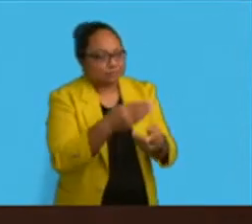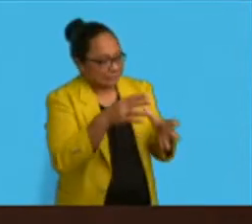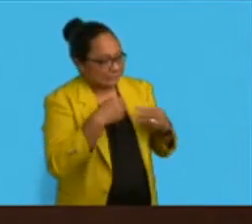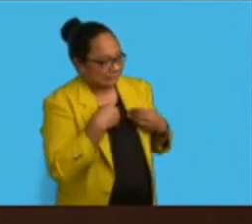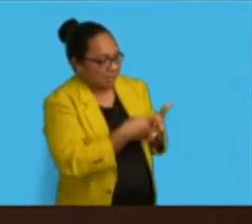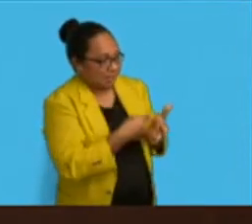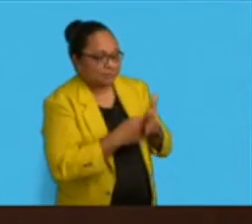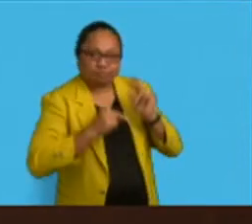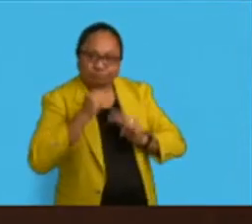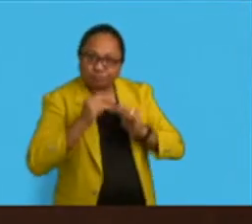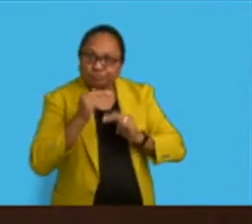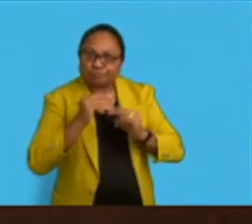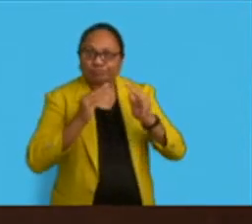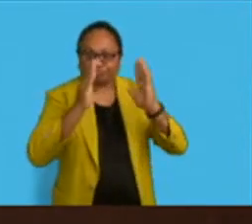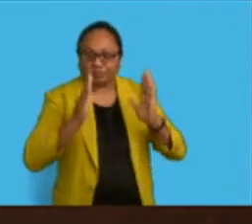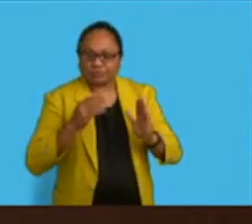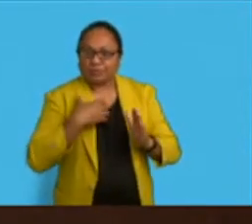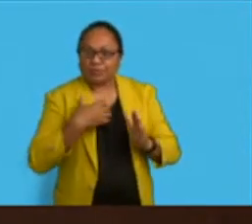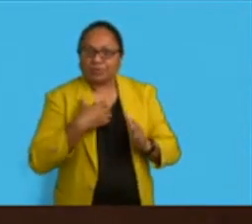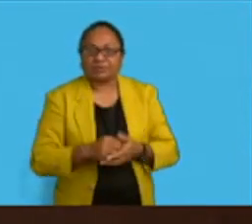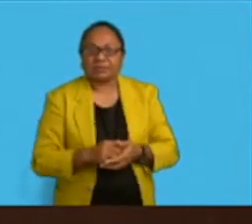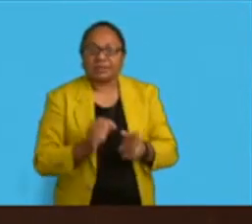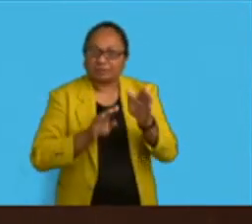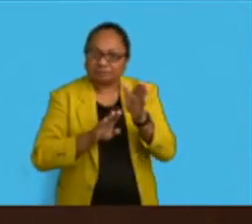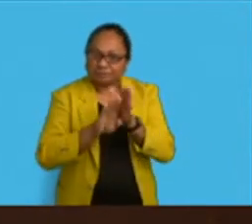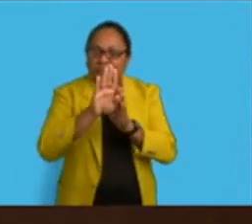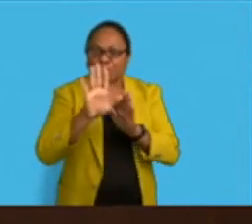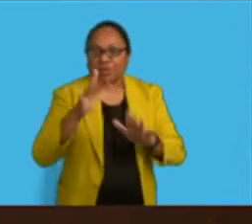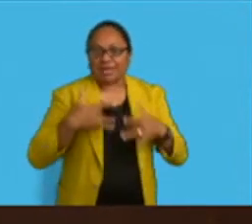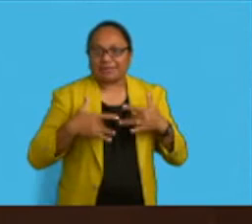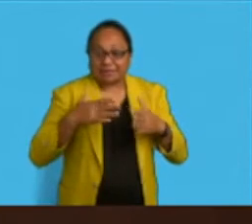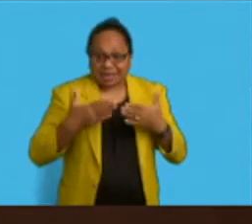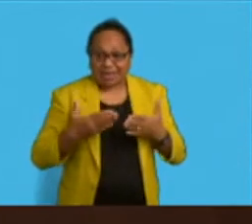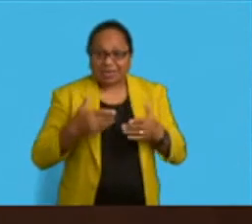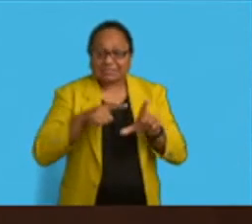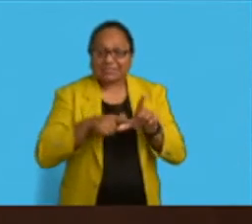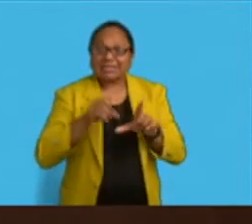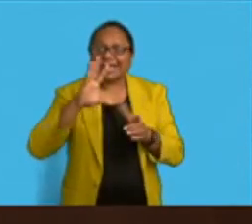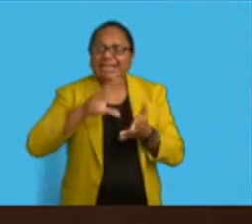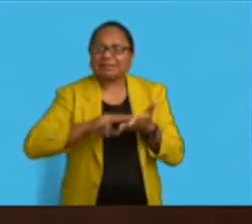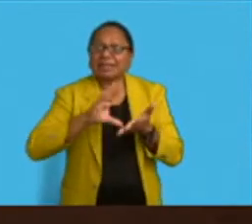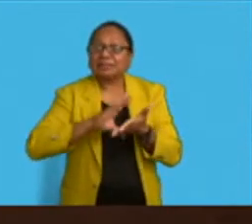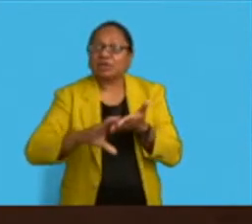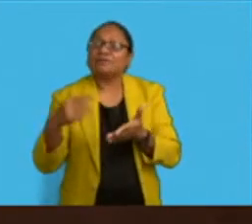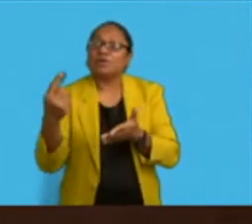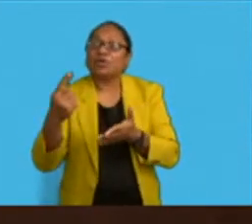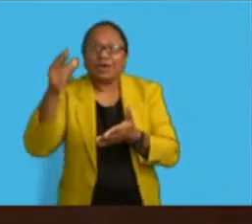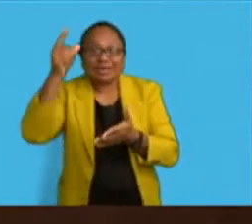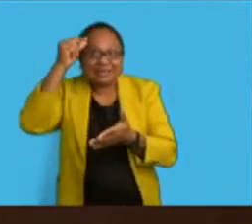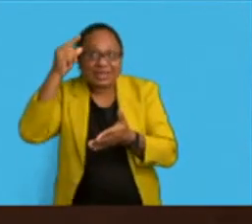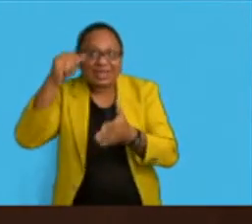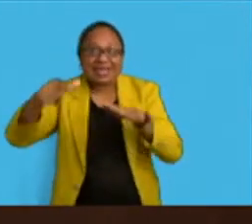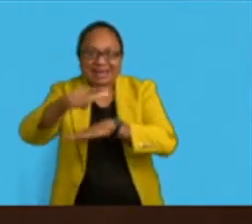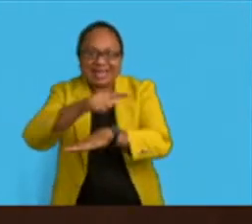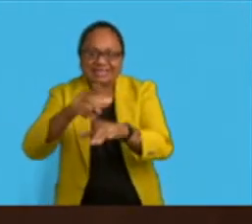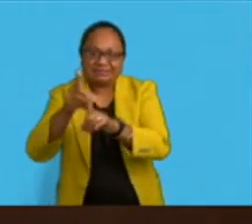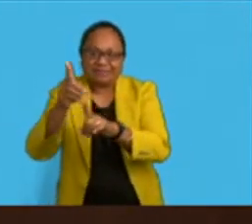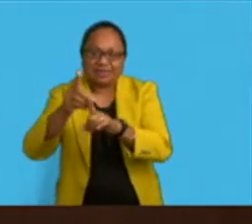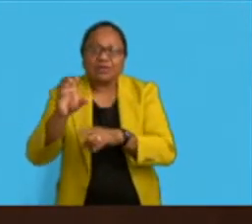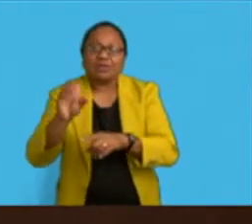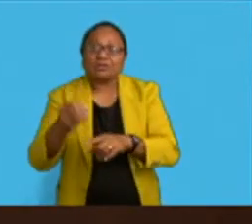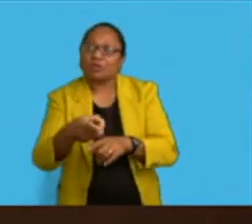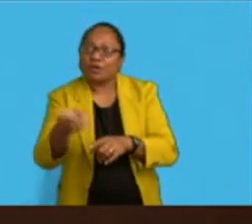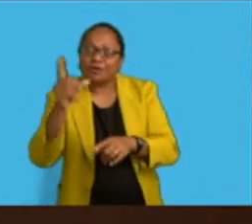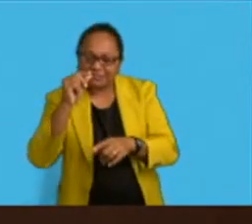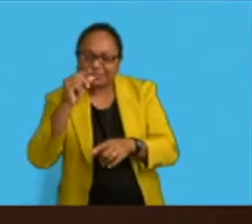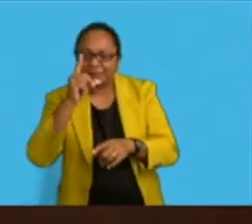living. Madam Speaker, government has this year again provided $10 million for the Itauke land development, which will assist landowners to receive high returns.